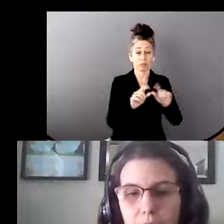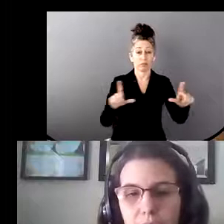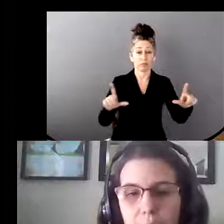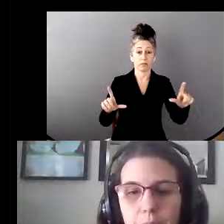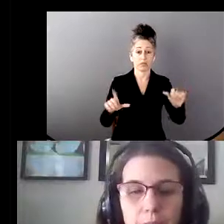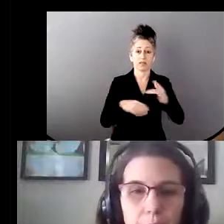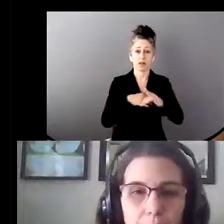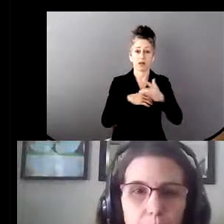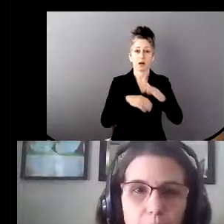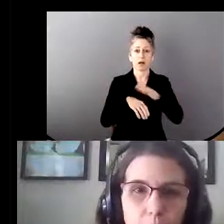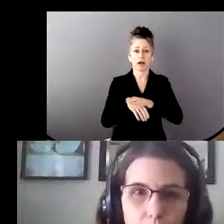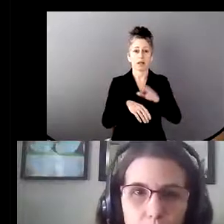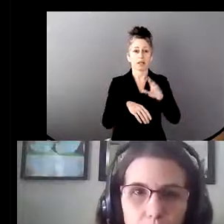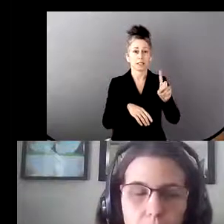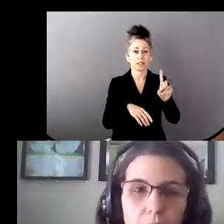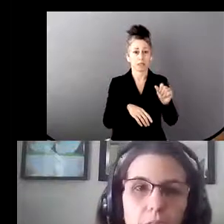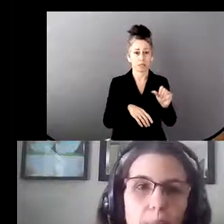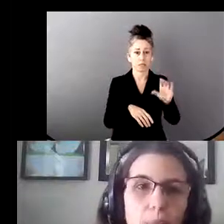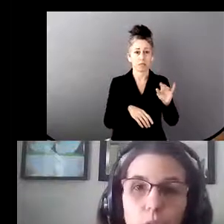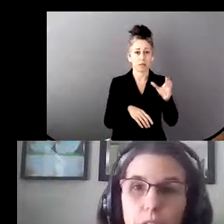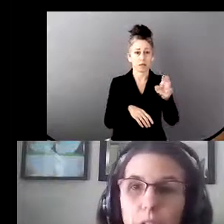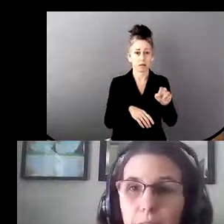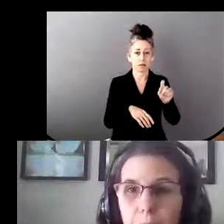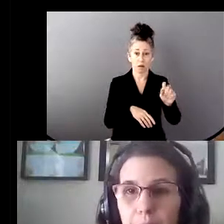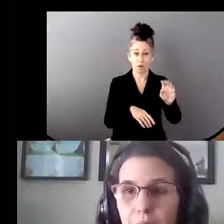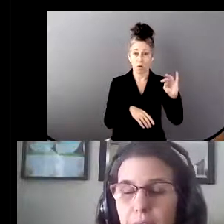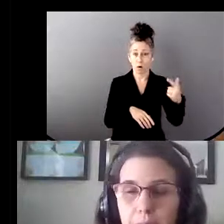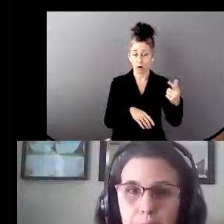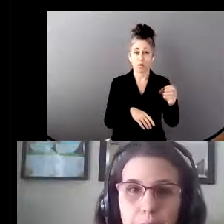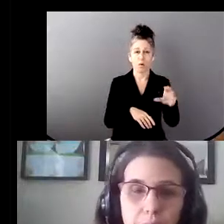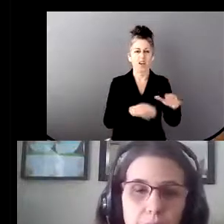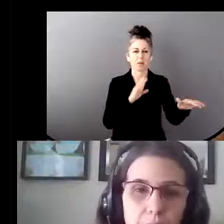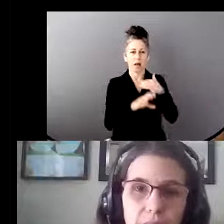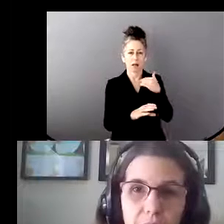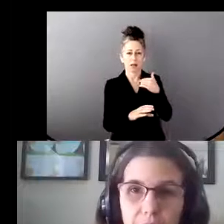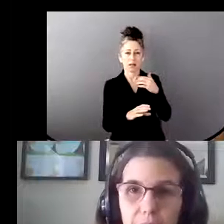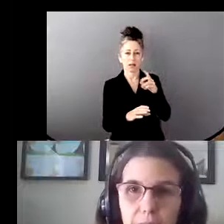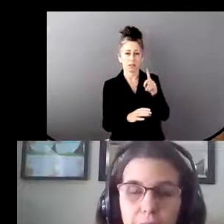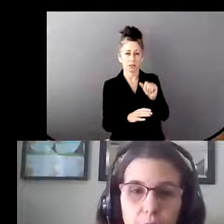on disabilitycompendium.org, or you can email us at